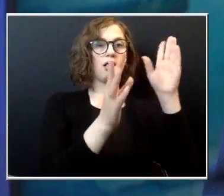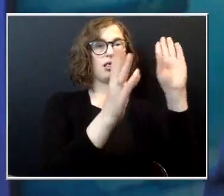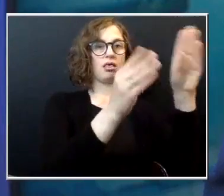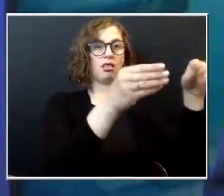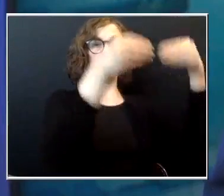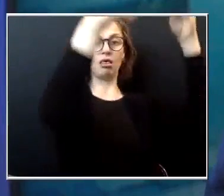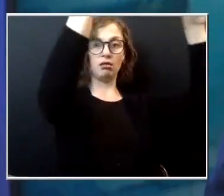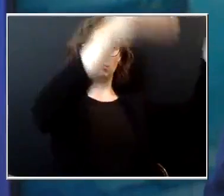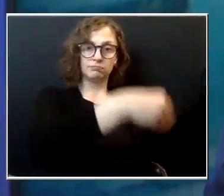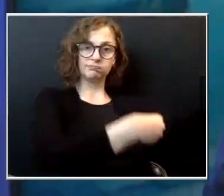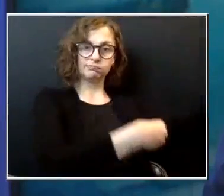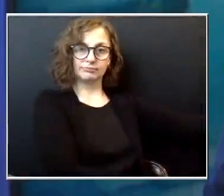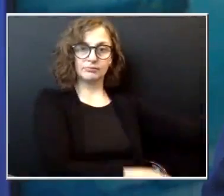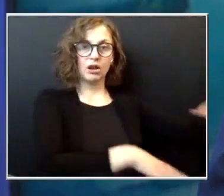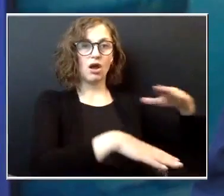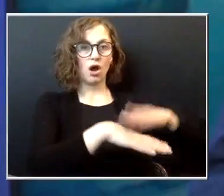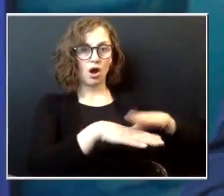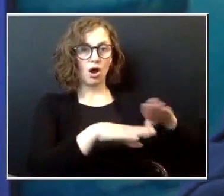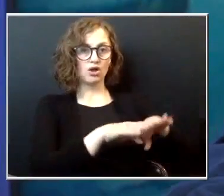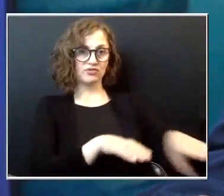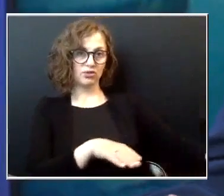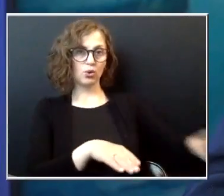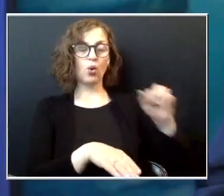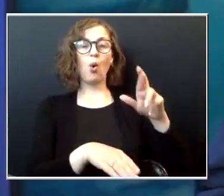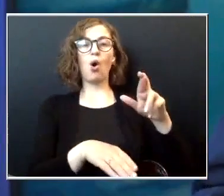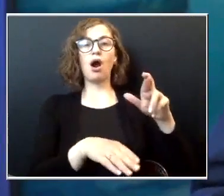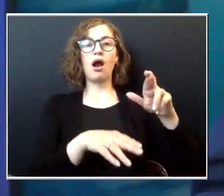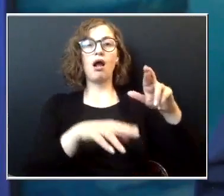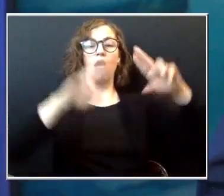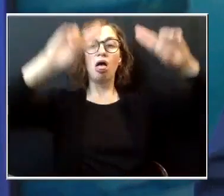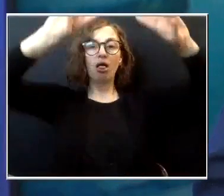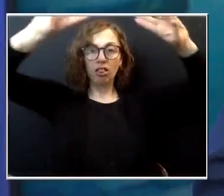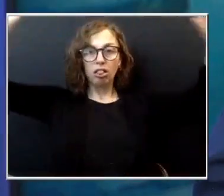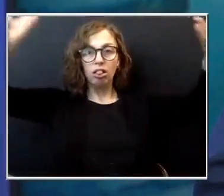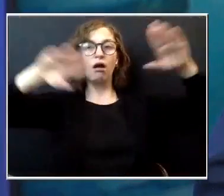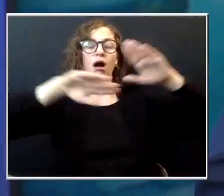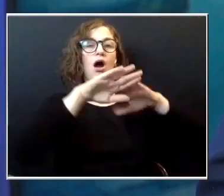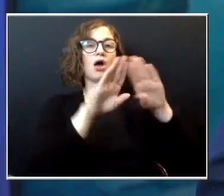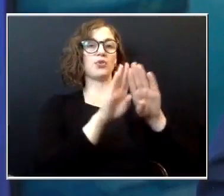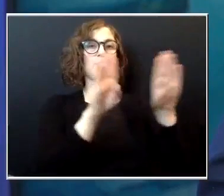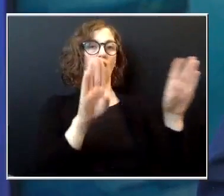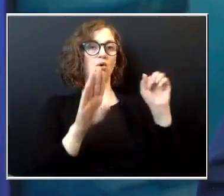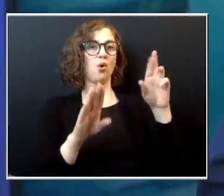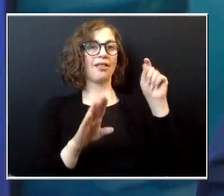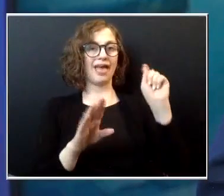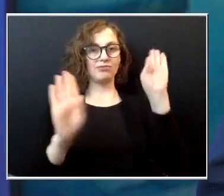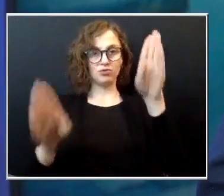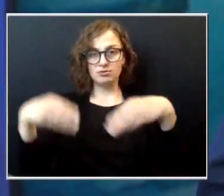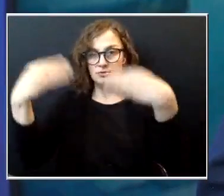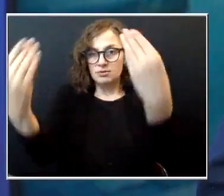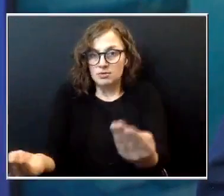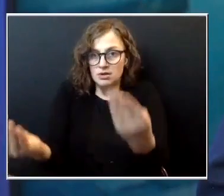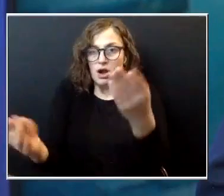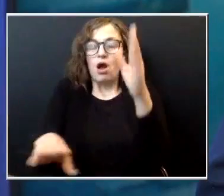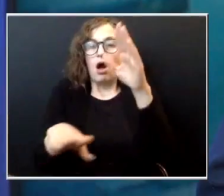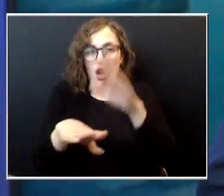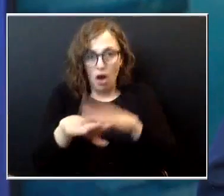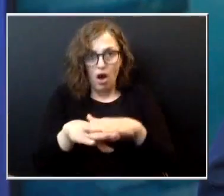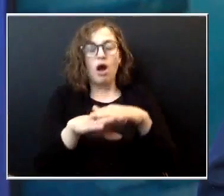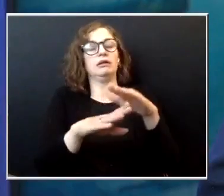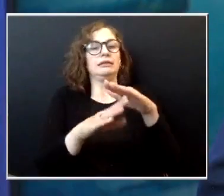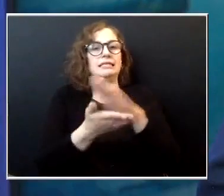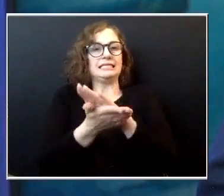or they'll tape them on the wall. Or they have to lay them on the sterile field because they need that peace of mind that they are leaving